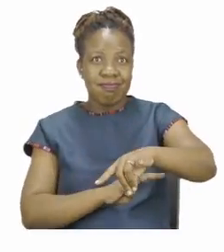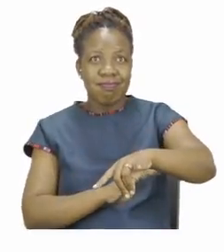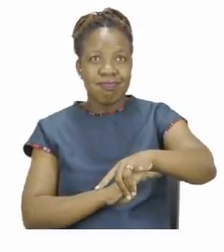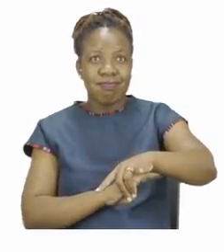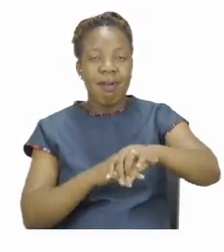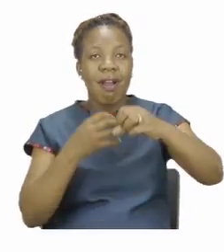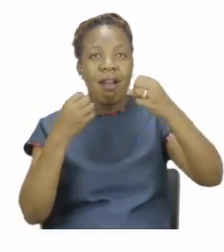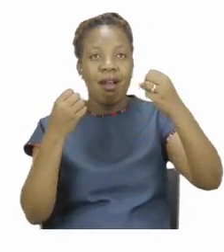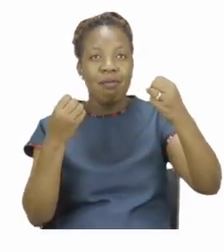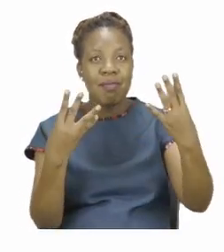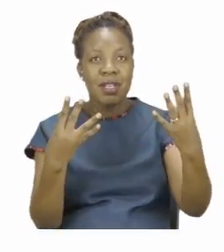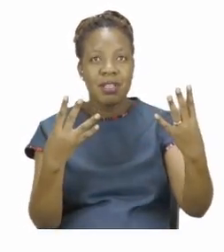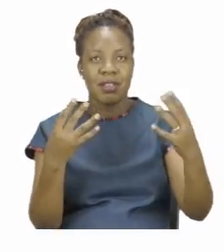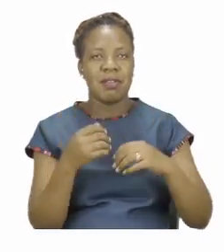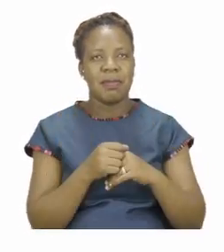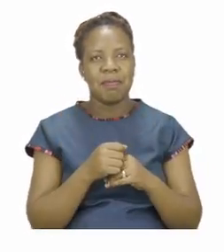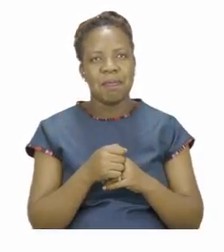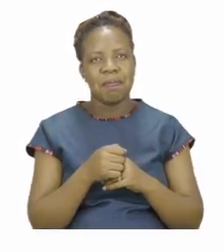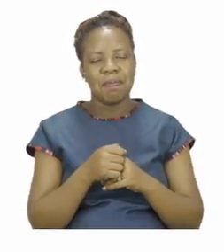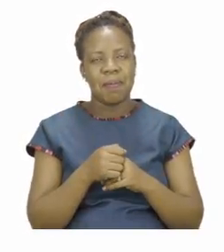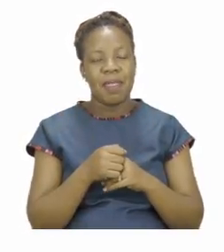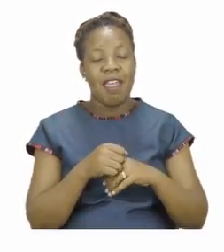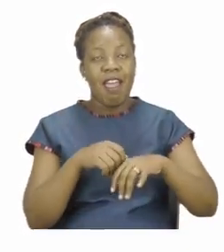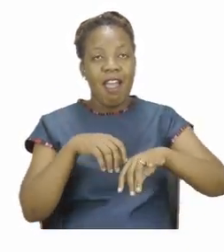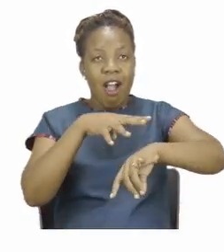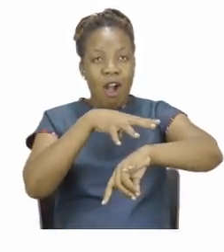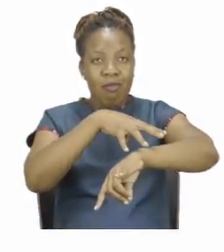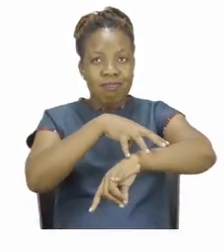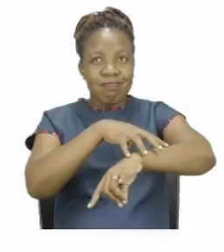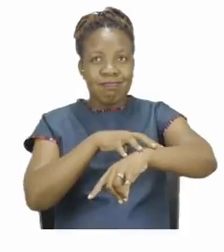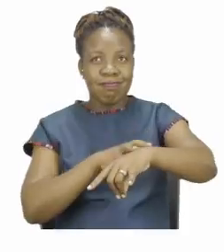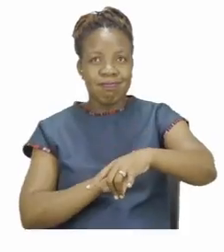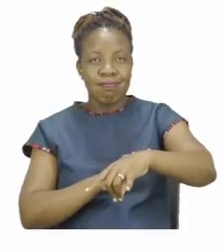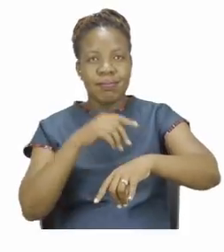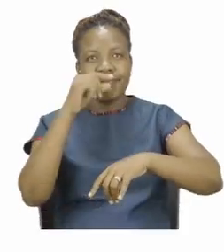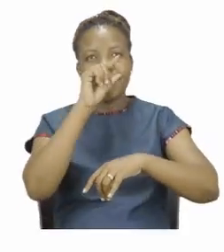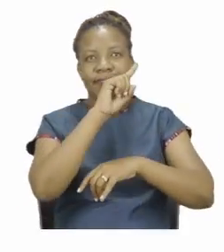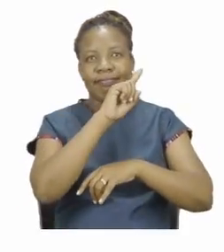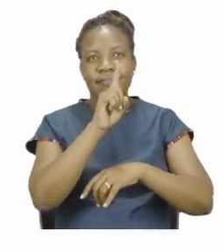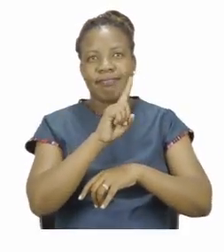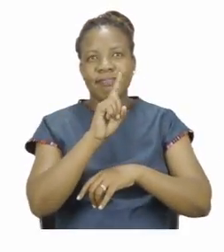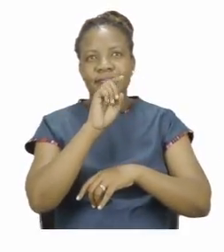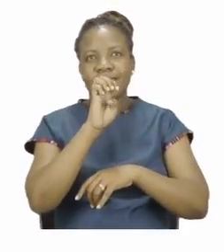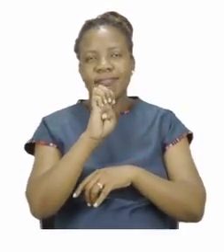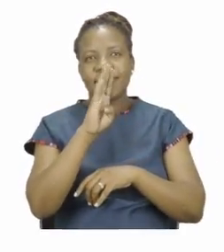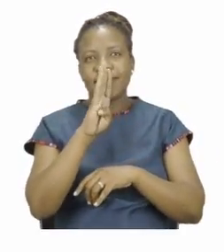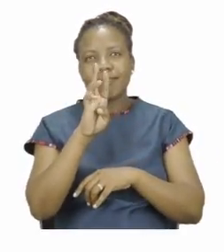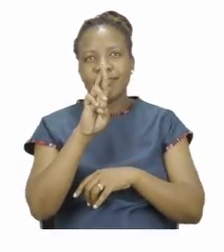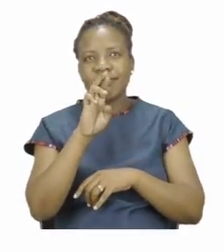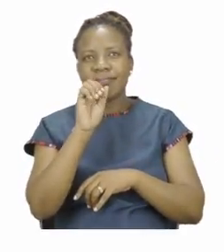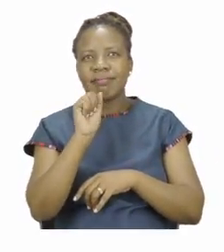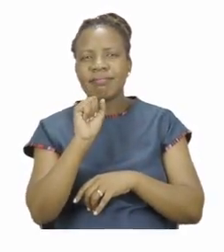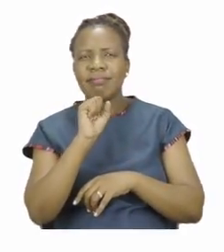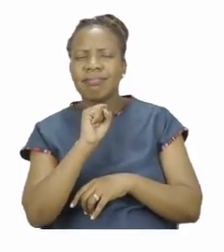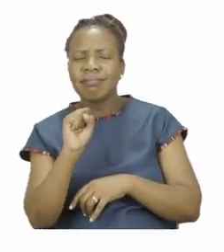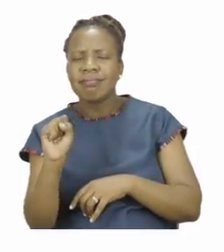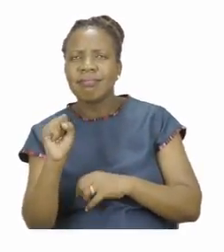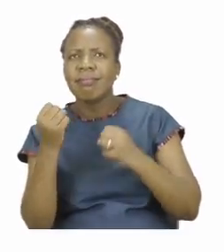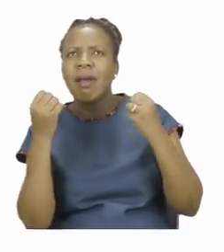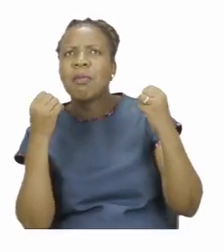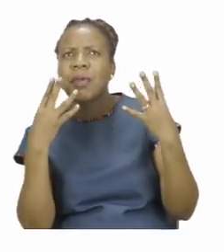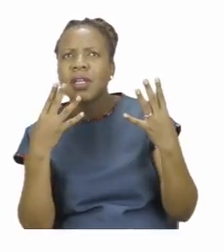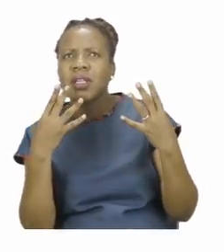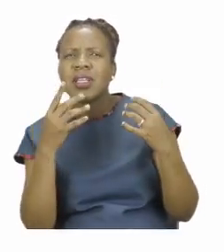reserve? How many zebras are at the game reserve? So we go and we look for the word